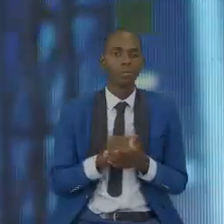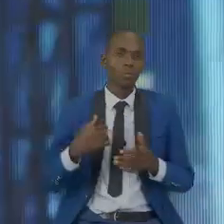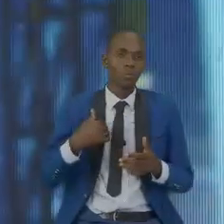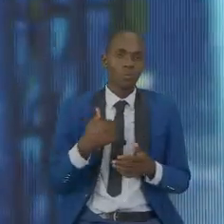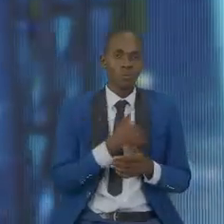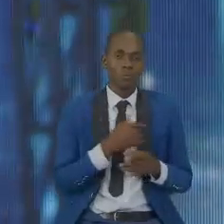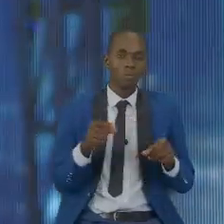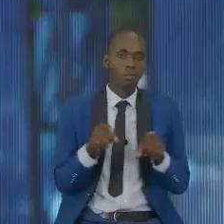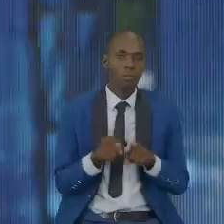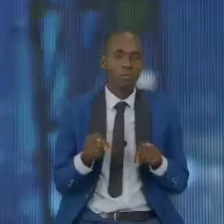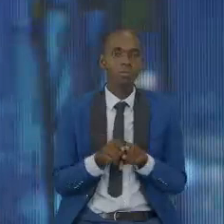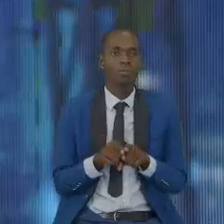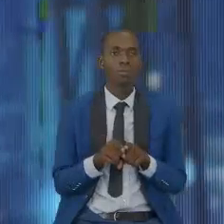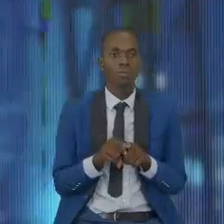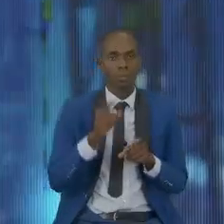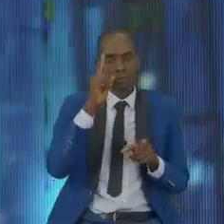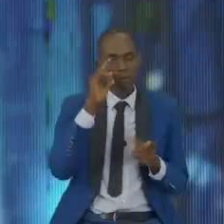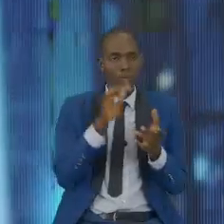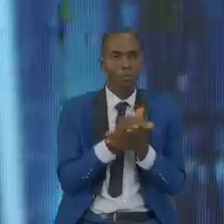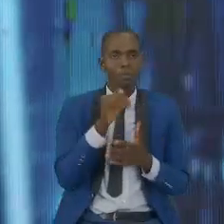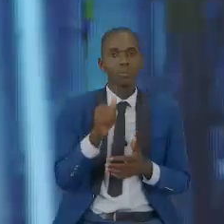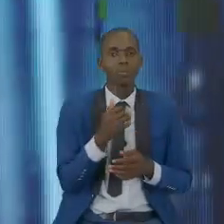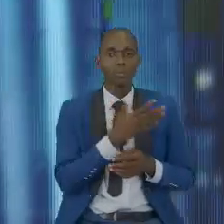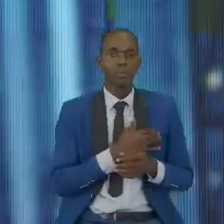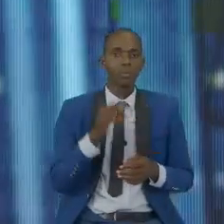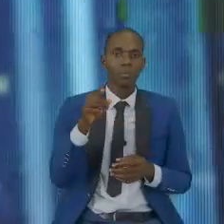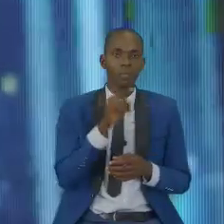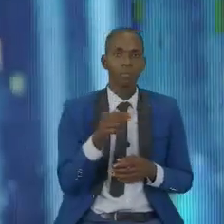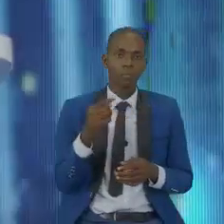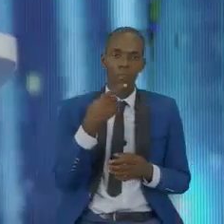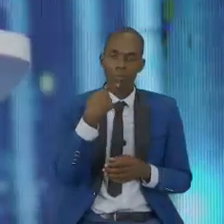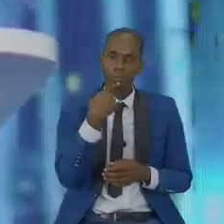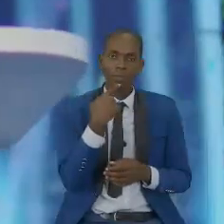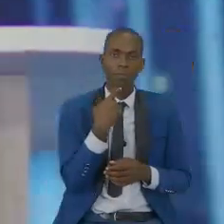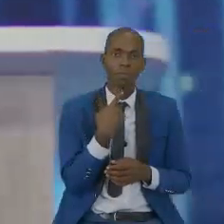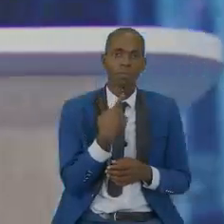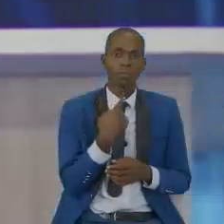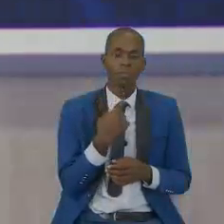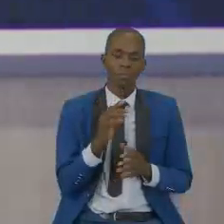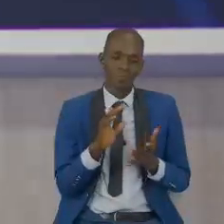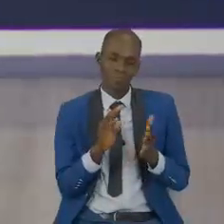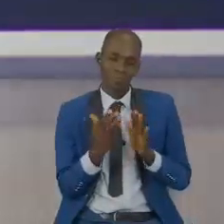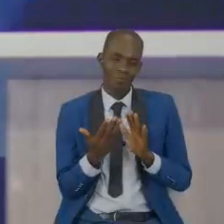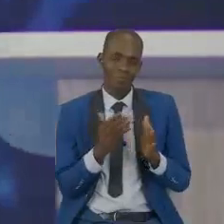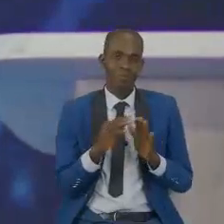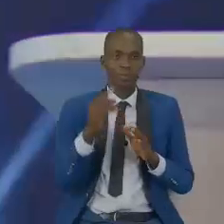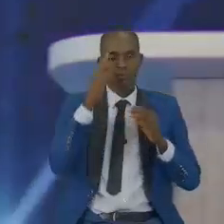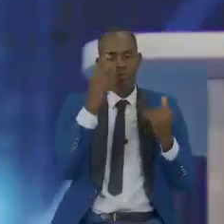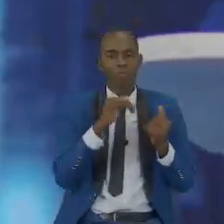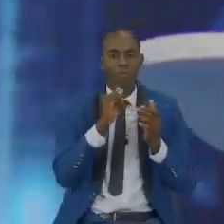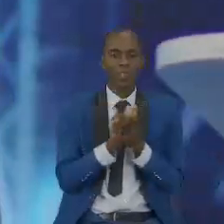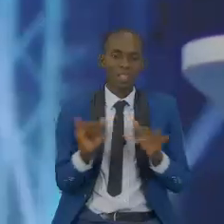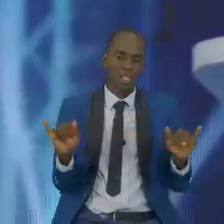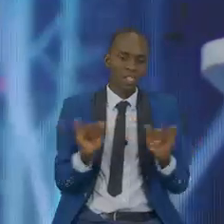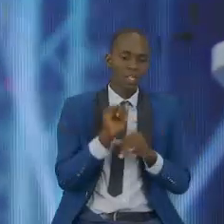also believe, and therefore speak. Similar faith. The same kind of